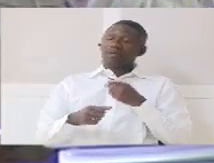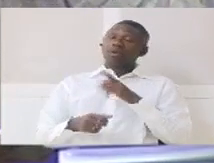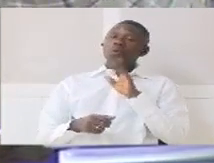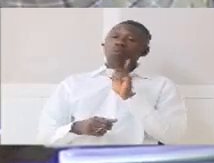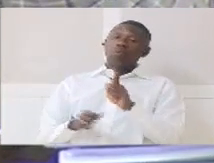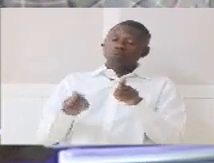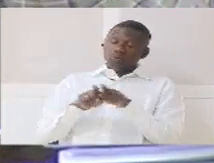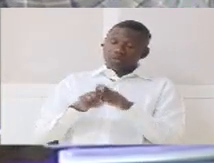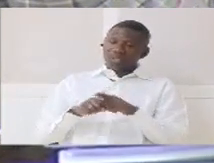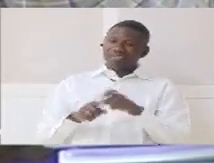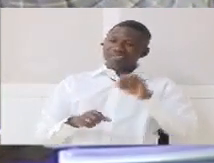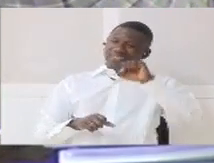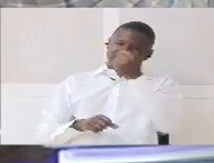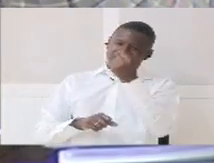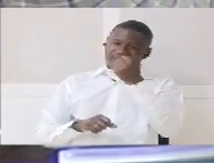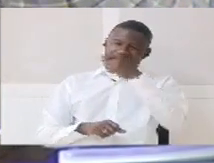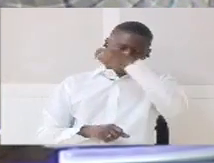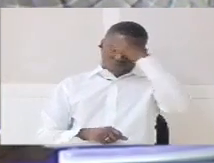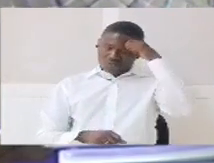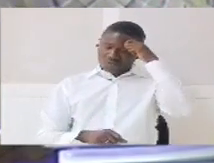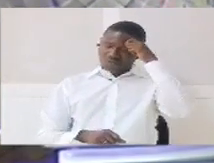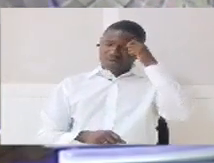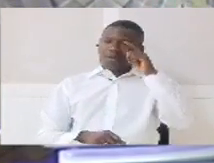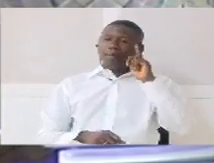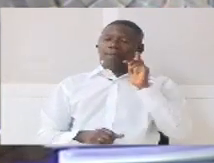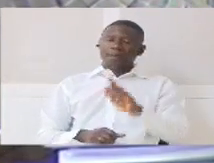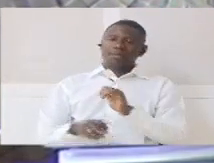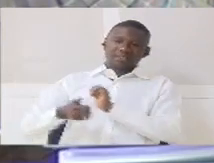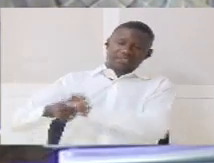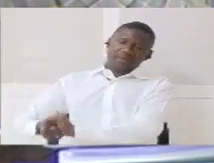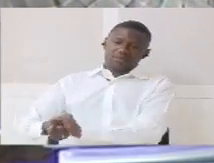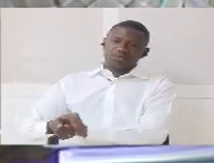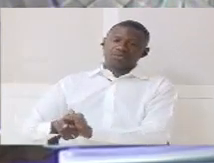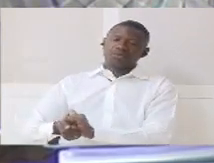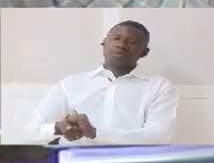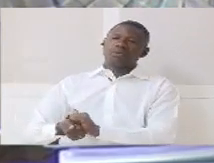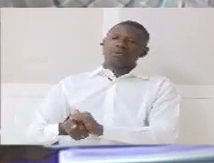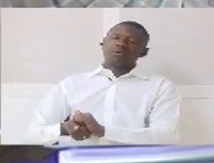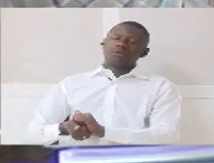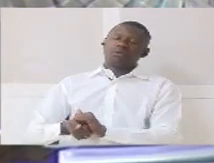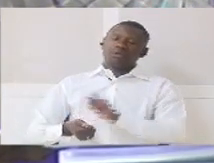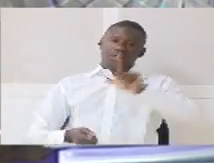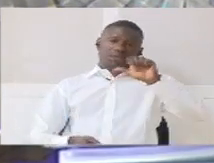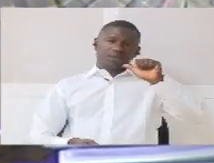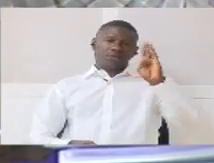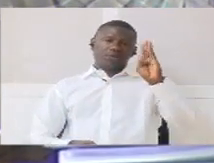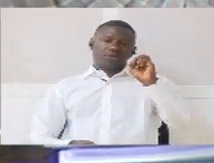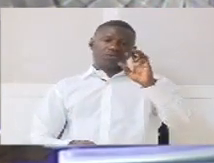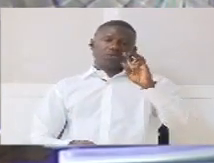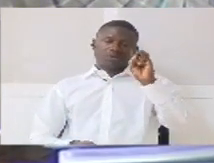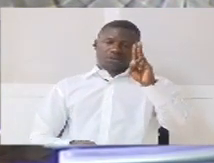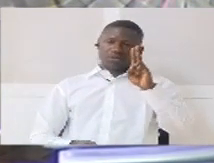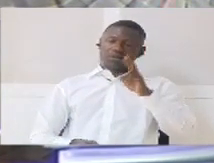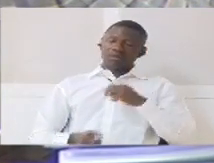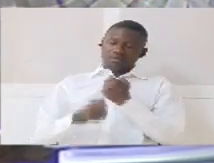labor may be kept to labor within or without the precincts of any